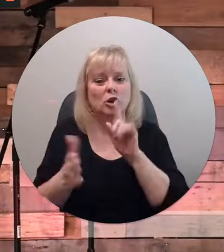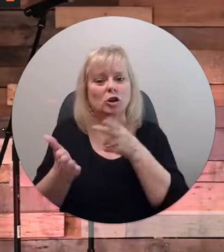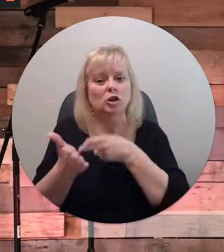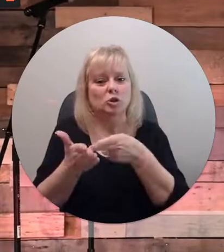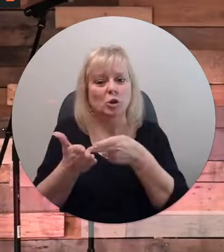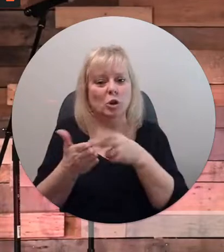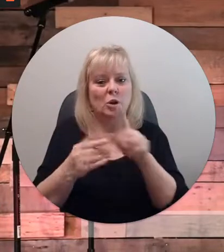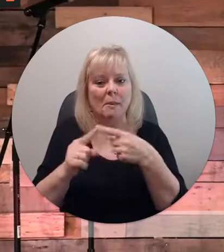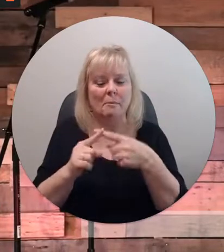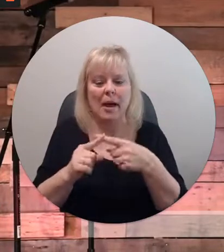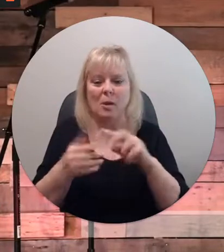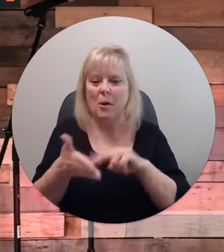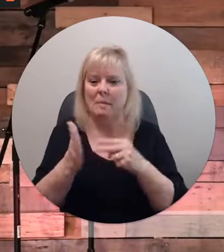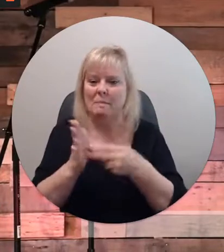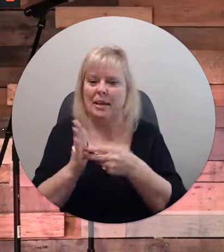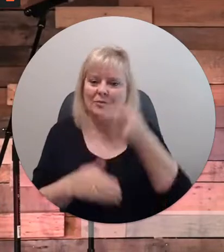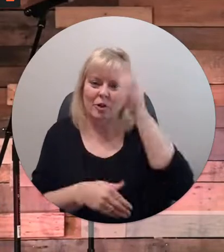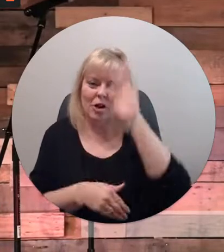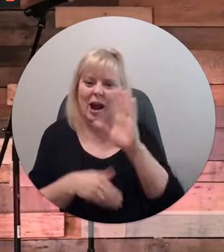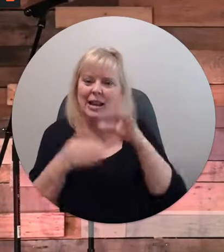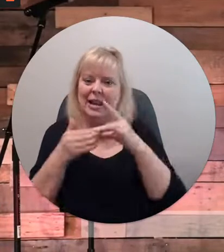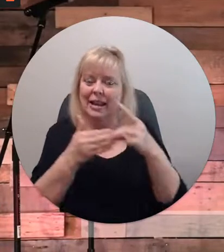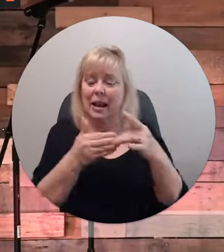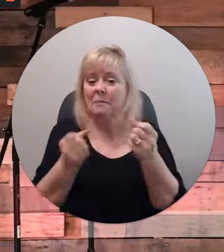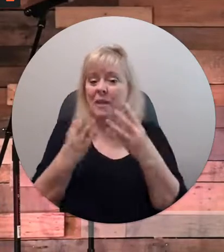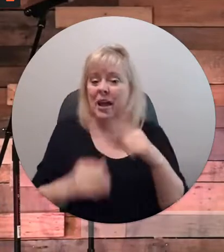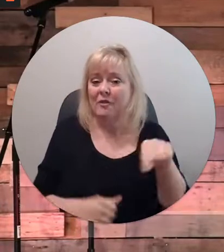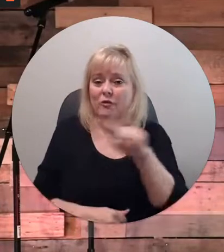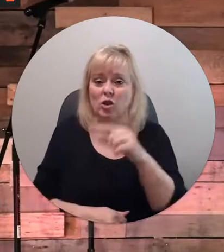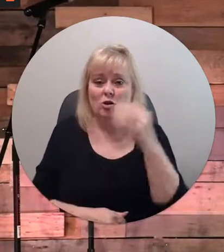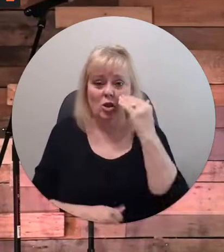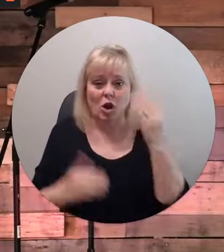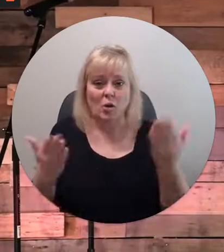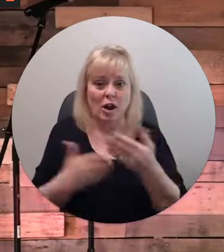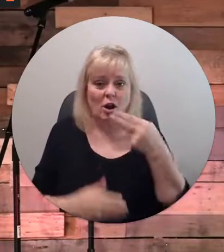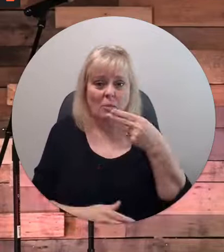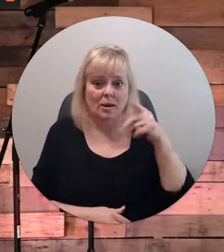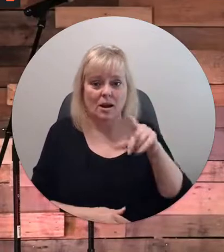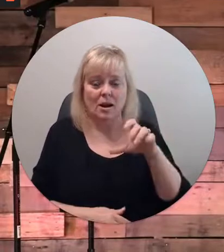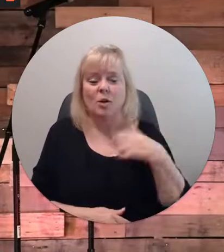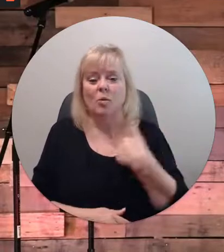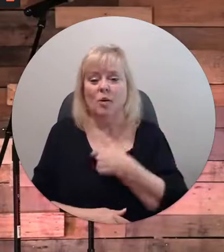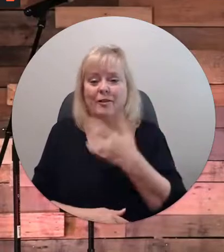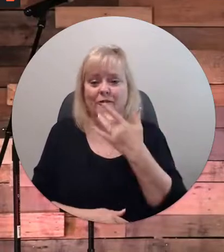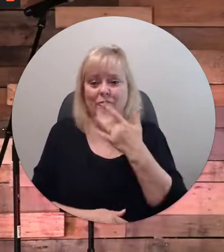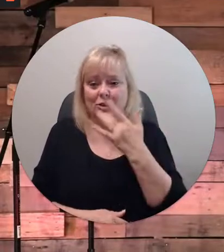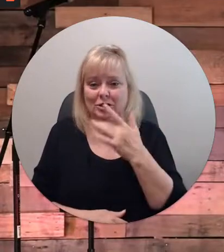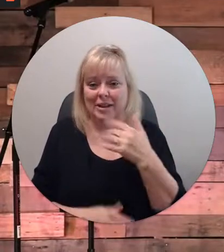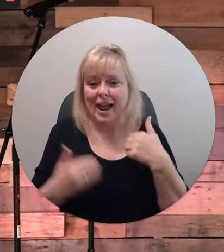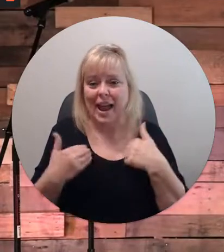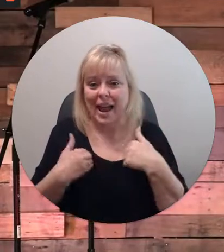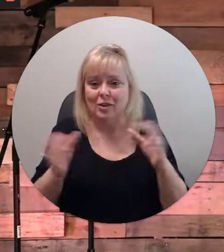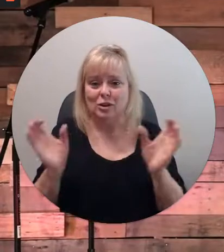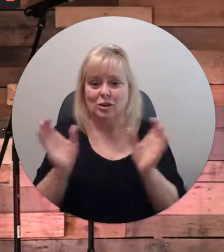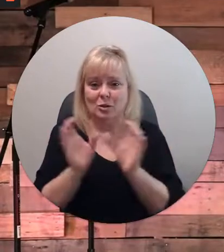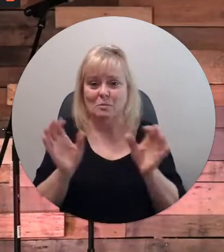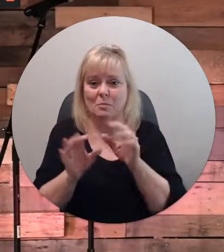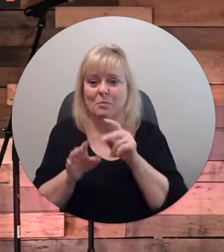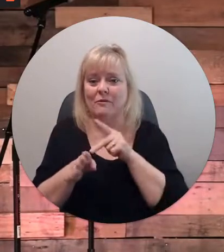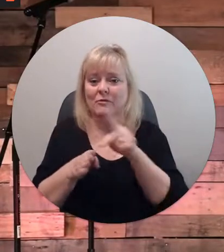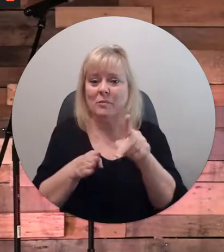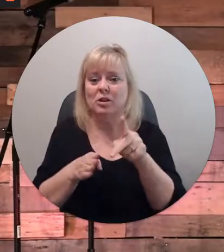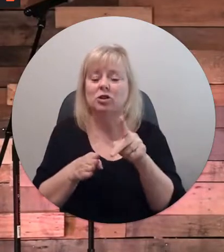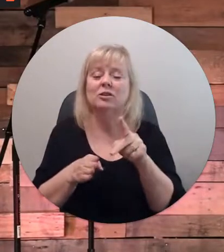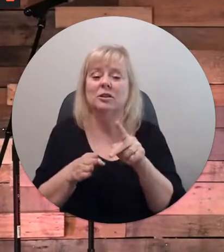lead. As many of you know, here at Harvest Point, we are very, very fortunate to have a certified professional in American Sign